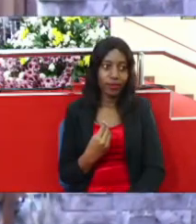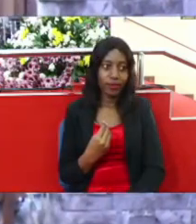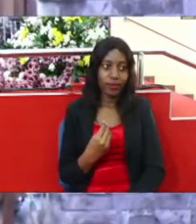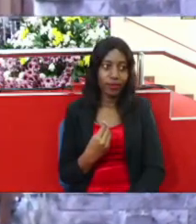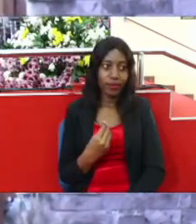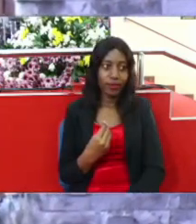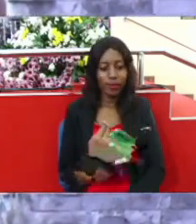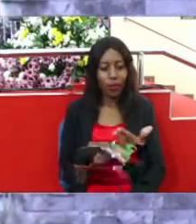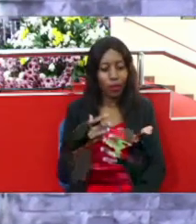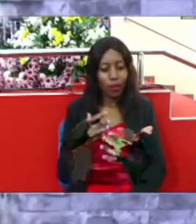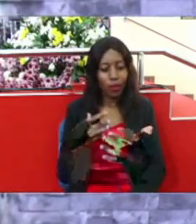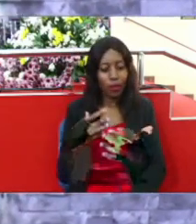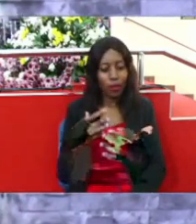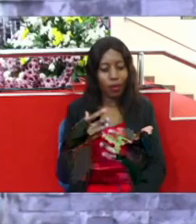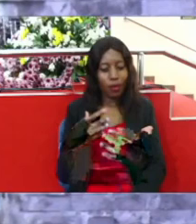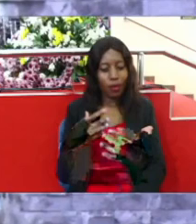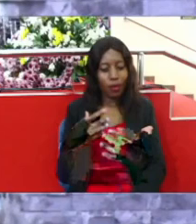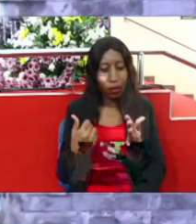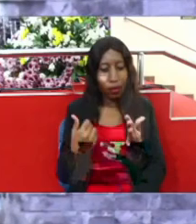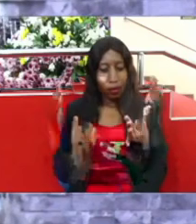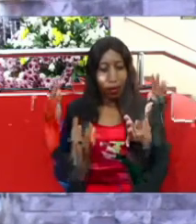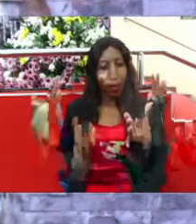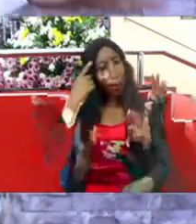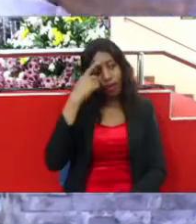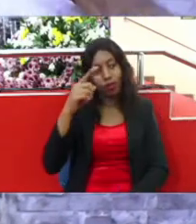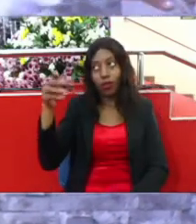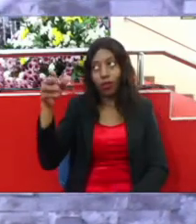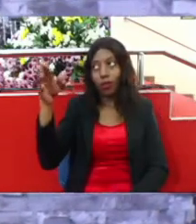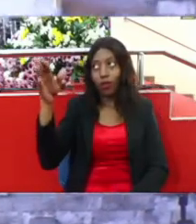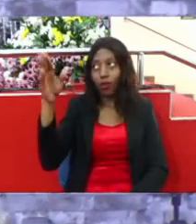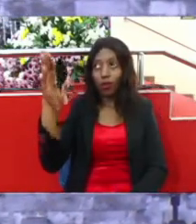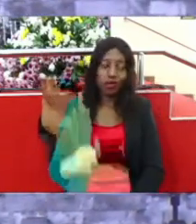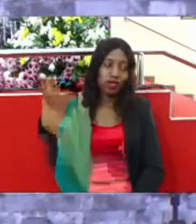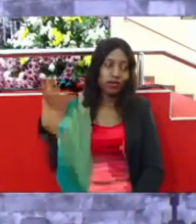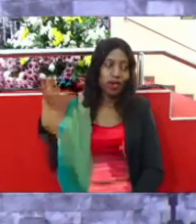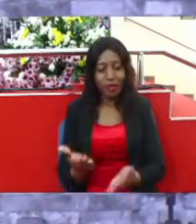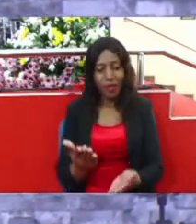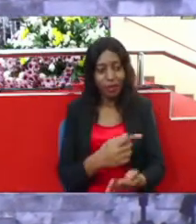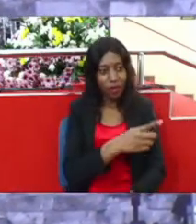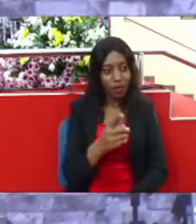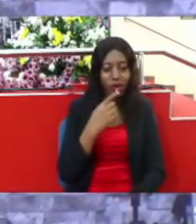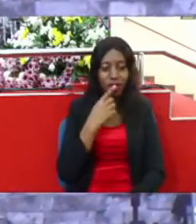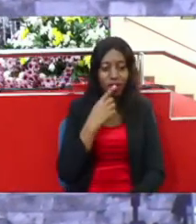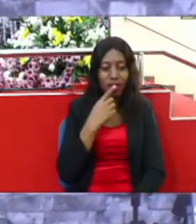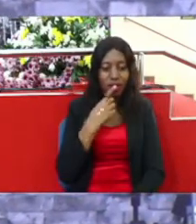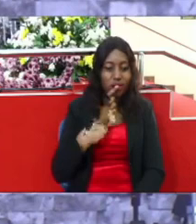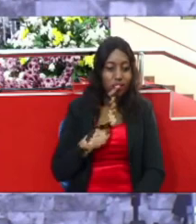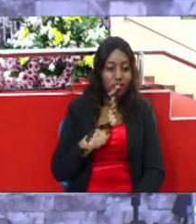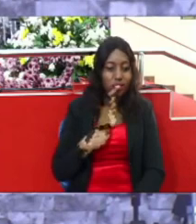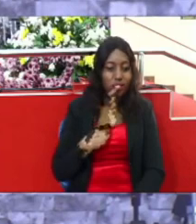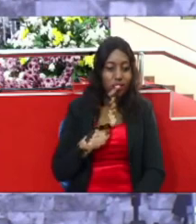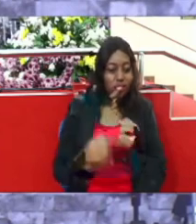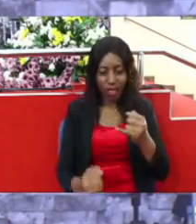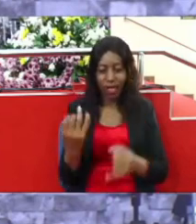God? Je, ni hilo jambo lipi lilo gumu sana kwa What is Mungu? That that you are saying now, I have come to the end of my life? Ni lipi ambalo unasema kwamba nimefika mwisho?